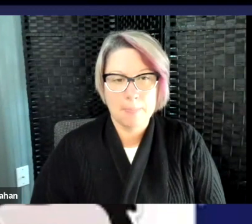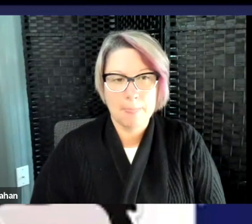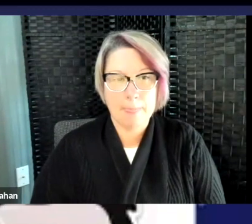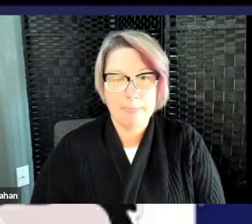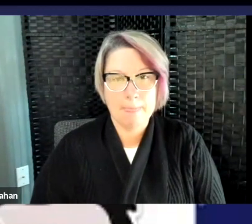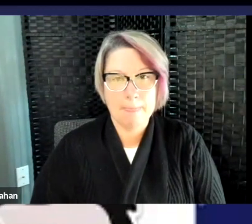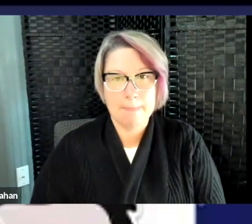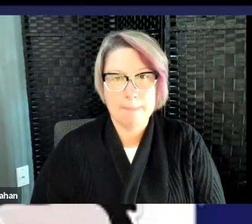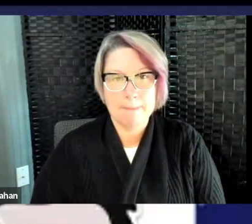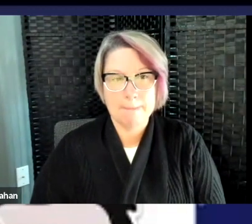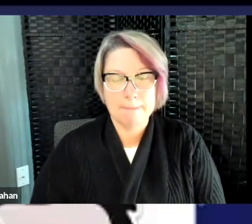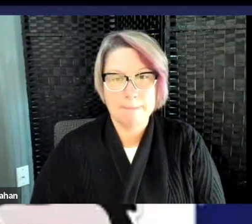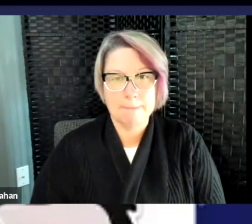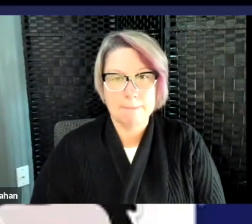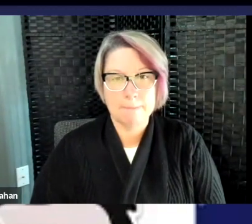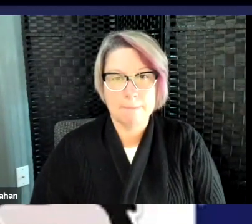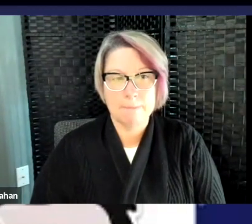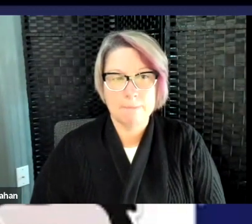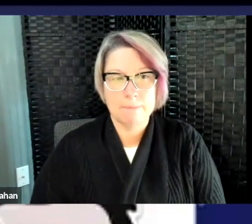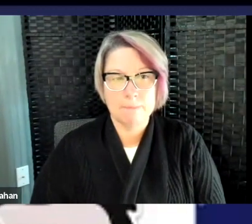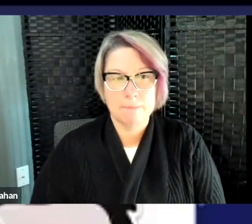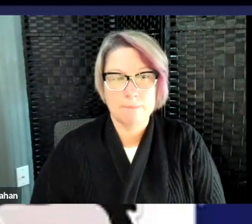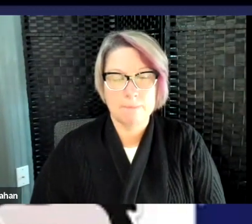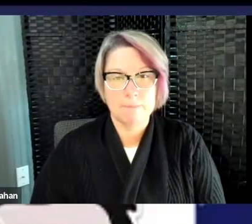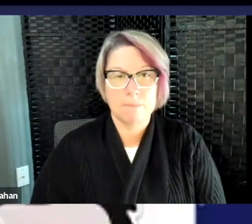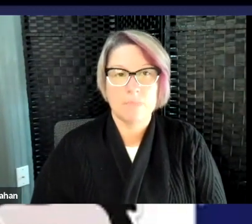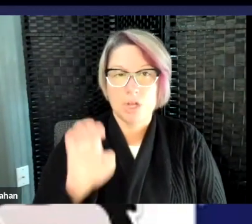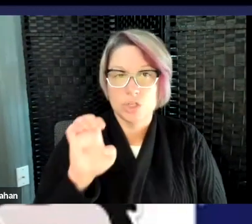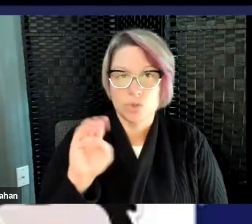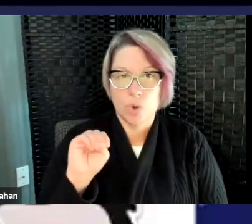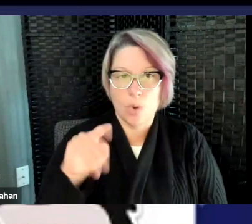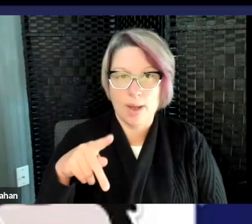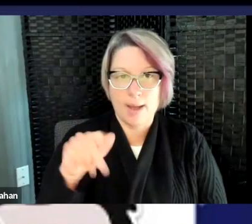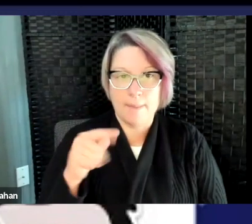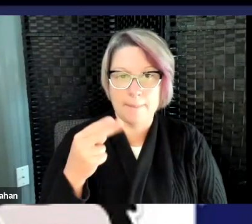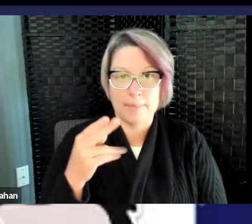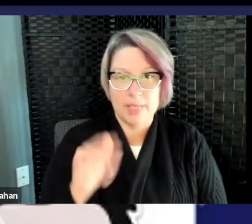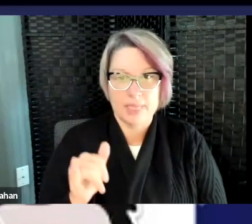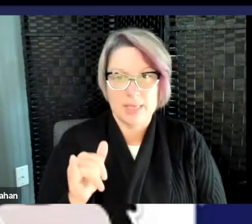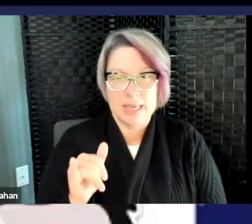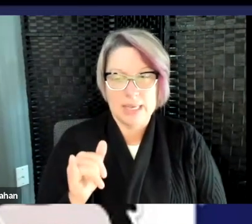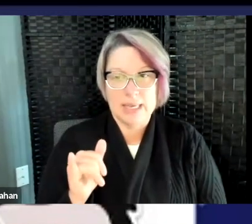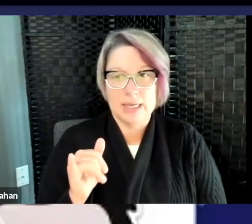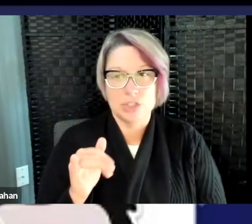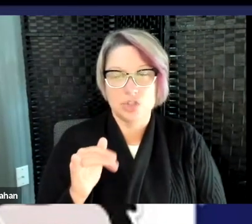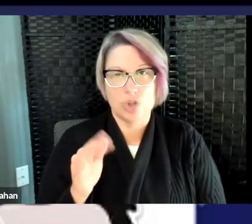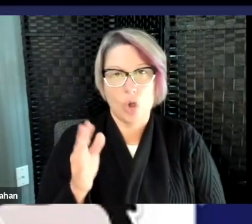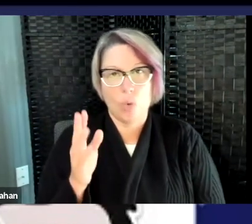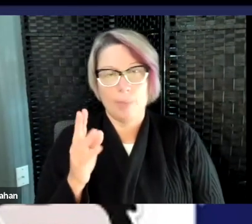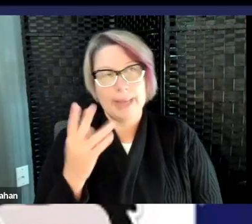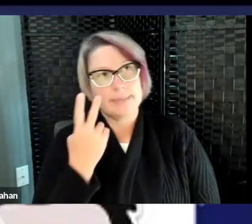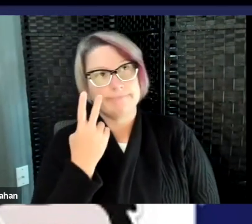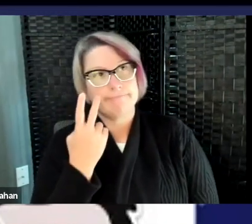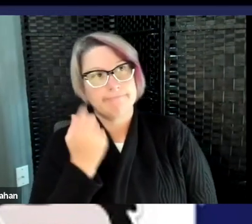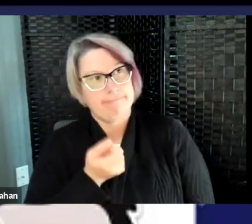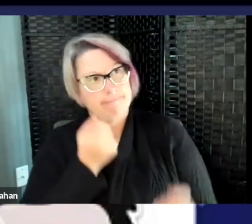Let's just go right to what empathy is. And I kind of mentioned this. Seeing with the eyes of another. This is what it means to have empathy,